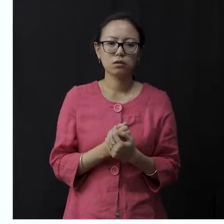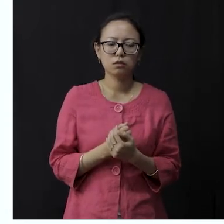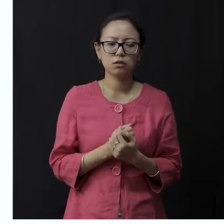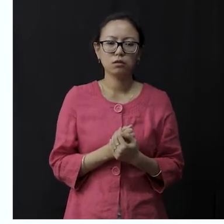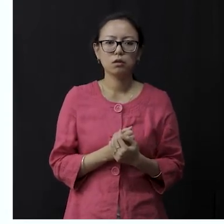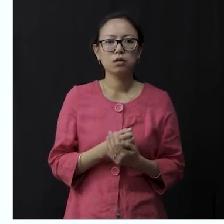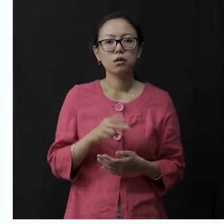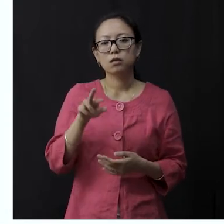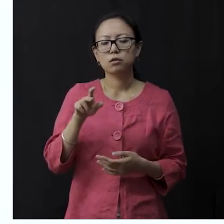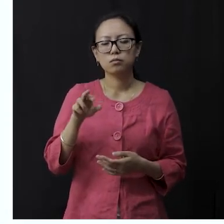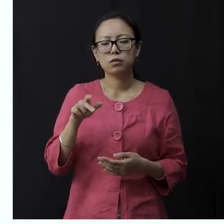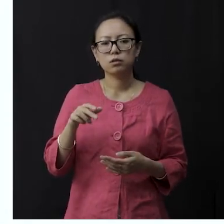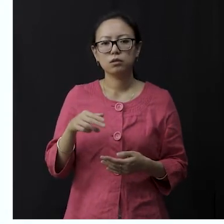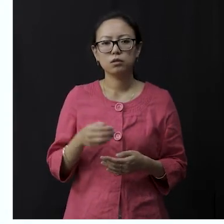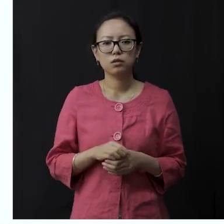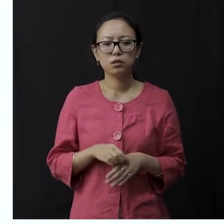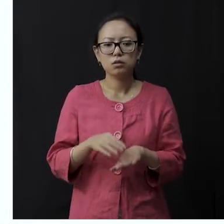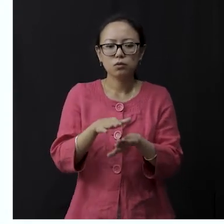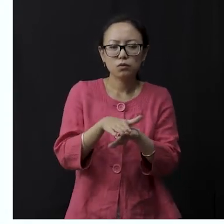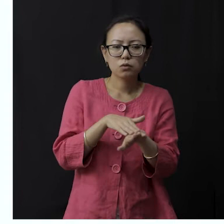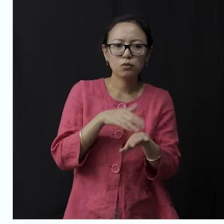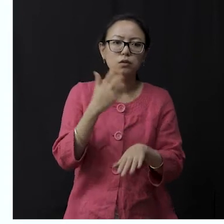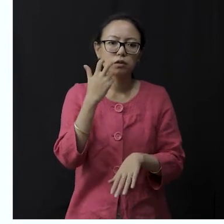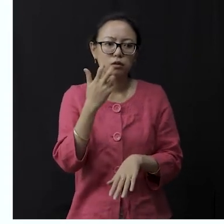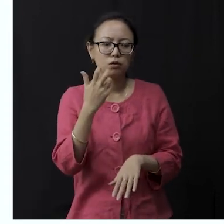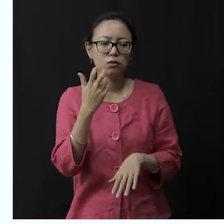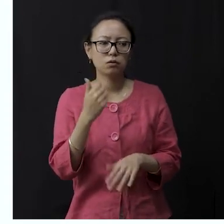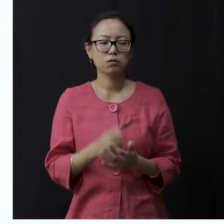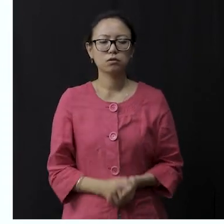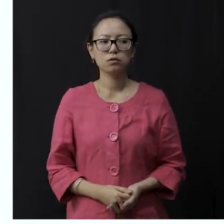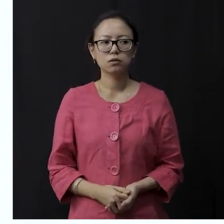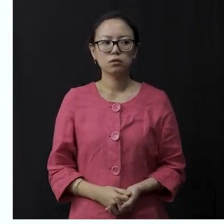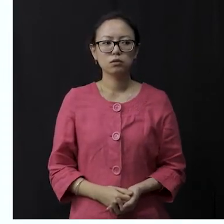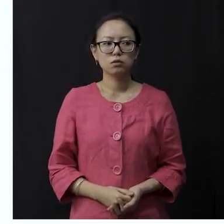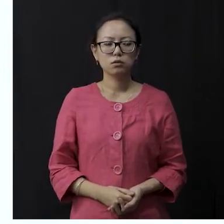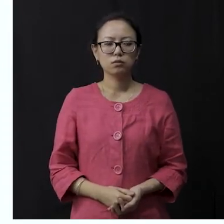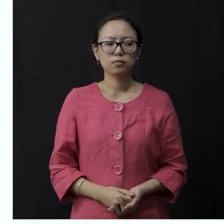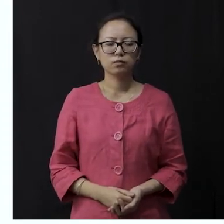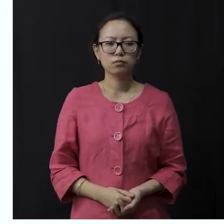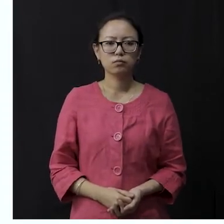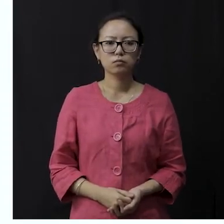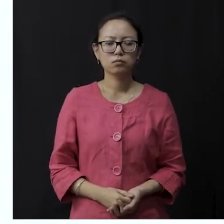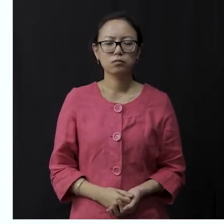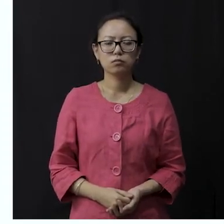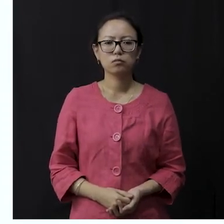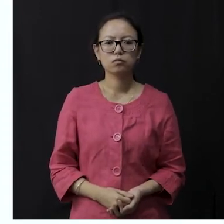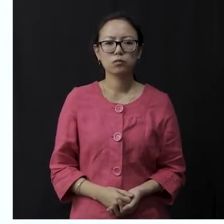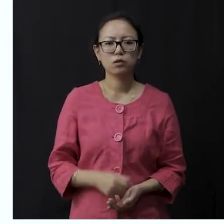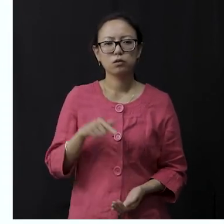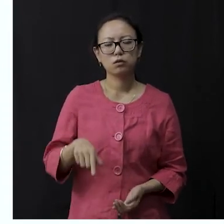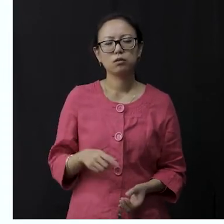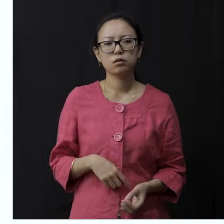T-A-P-P-I-N-G. That means knocking lightly. Okay, now students, I want to ask